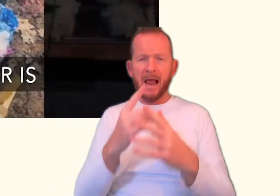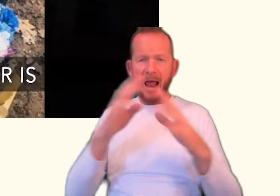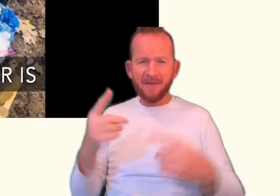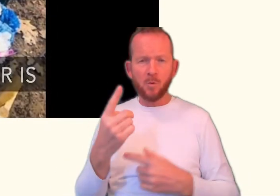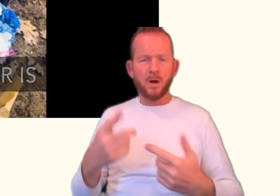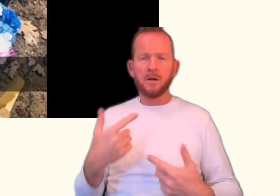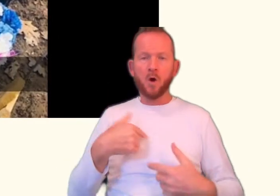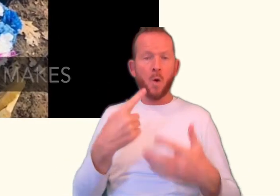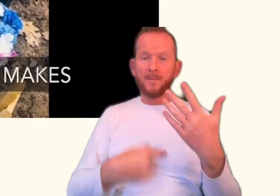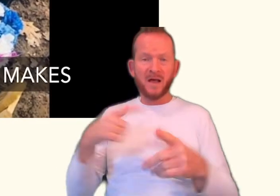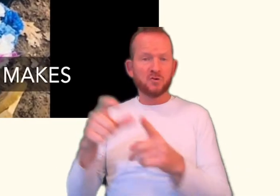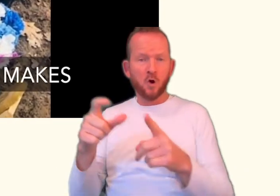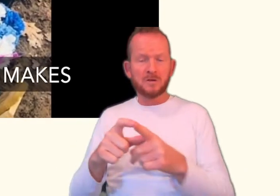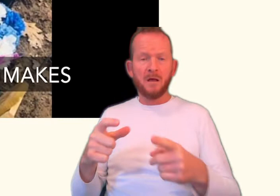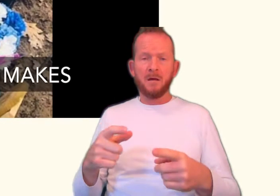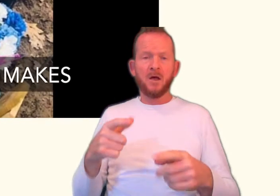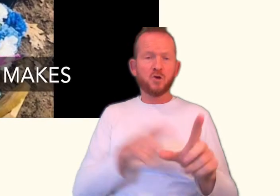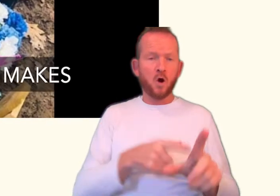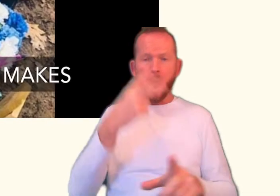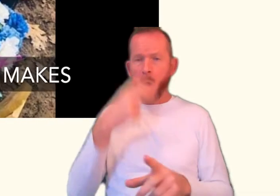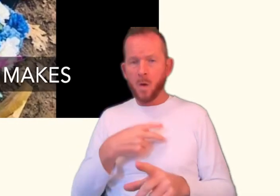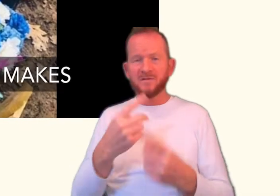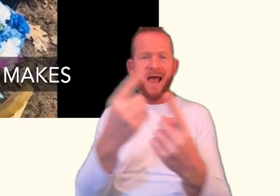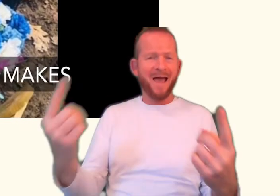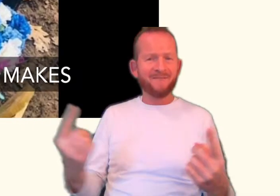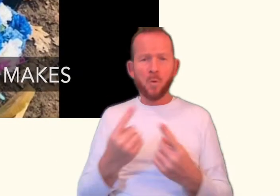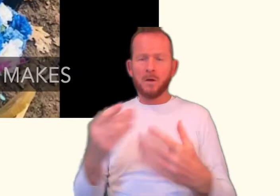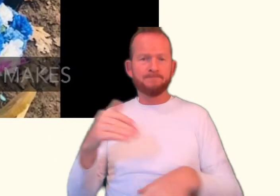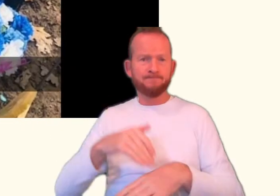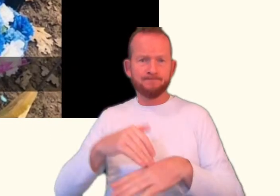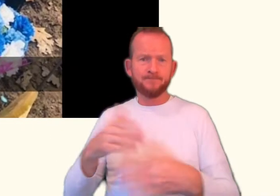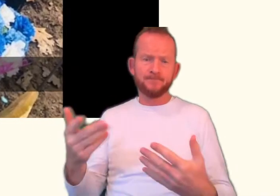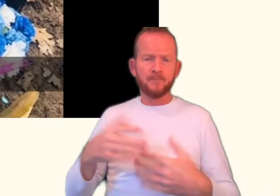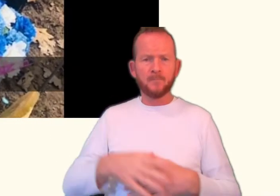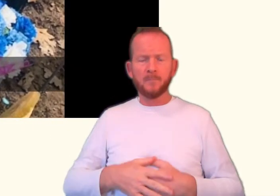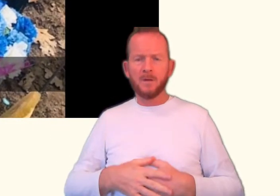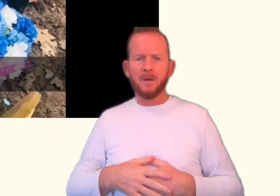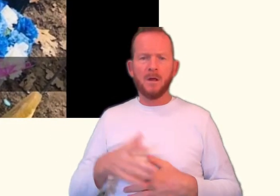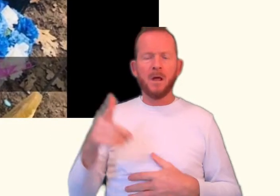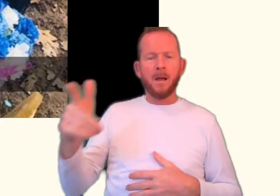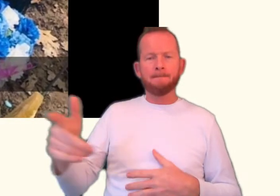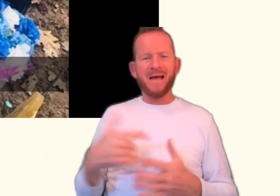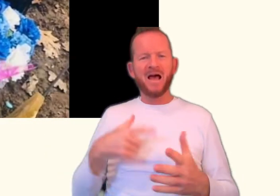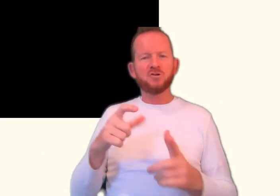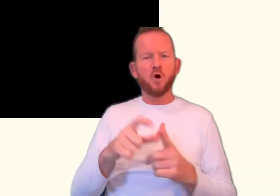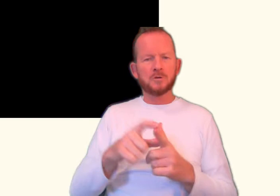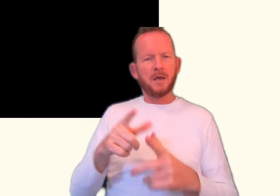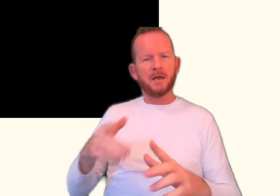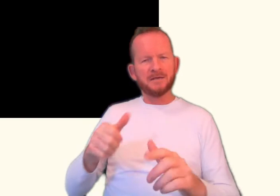So my daughter's, like, spearheaded the campaign, and that makes me feel like a death wasn't in